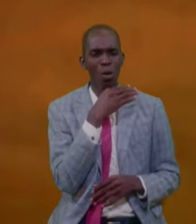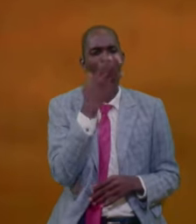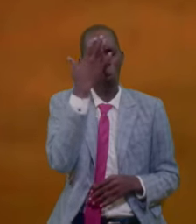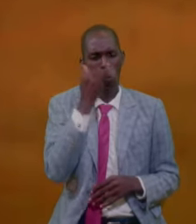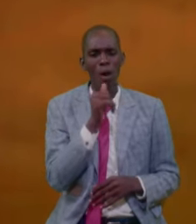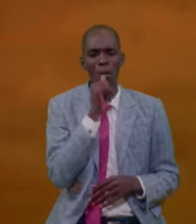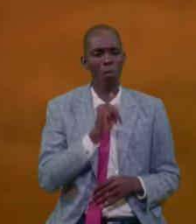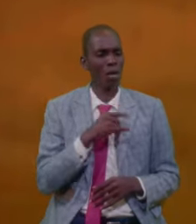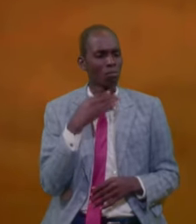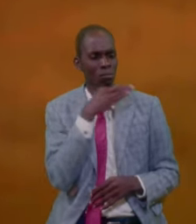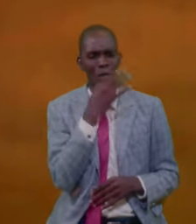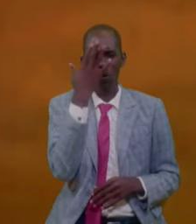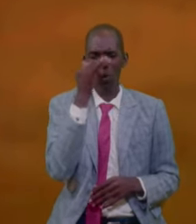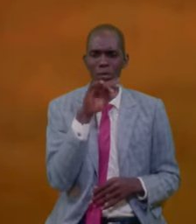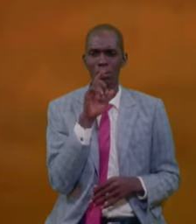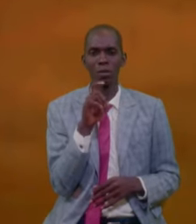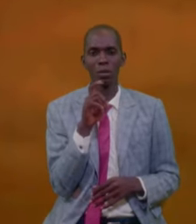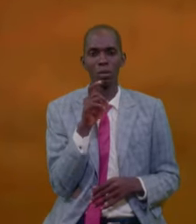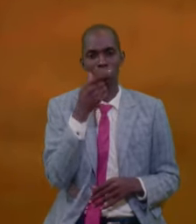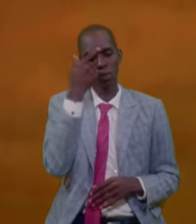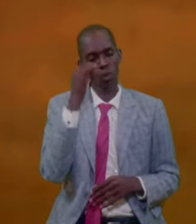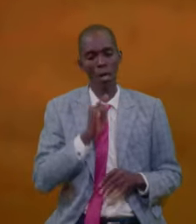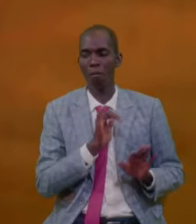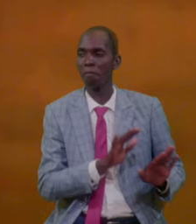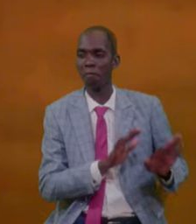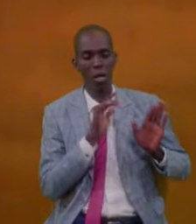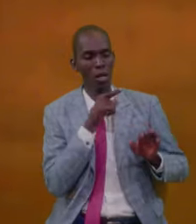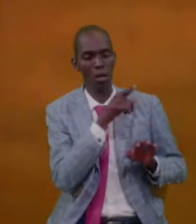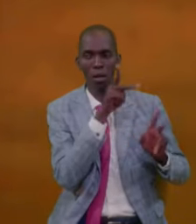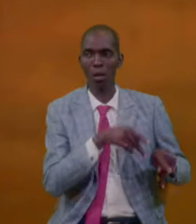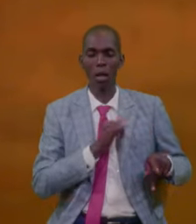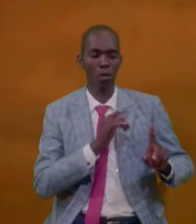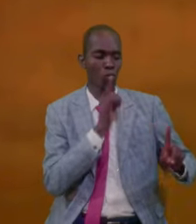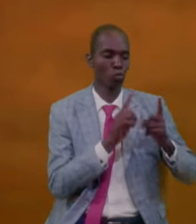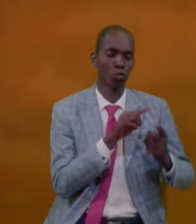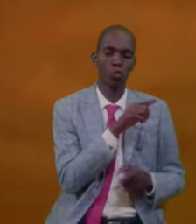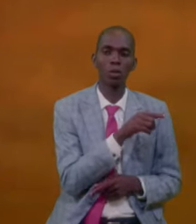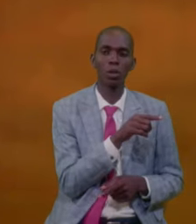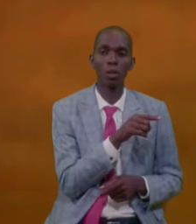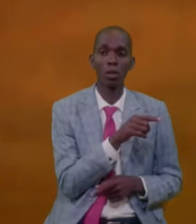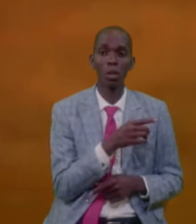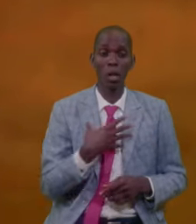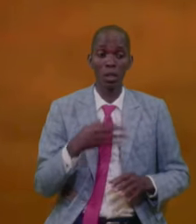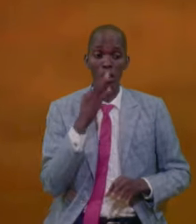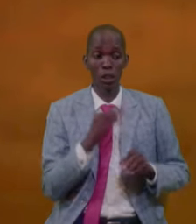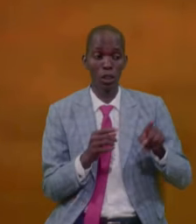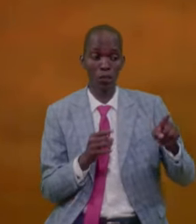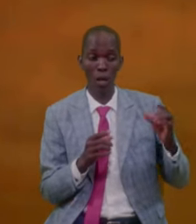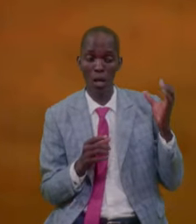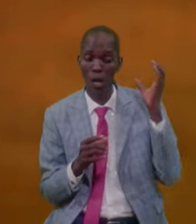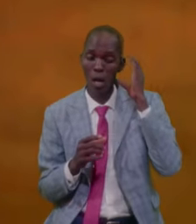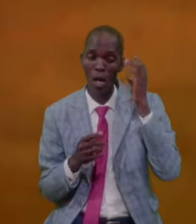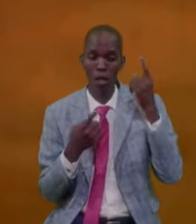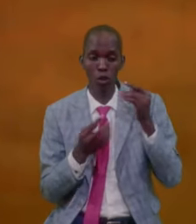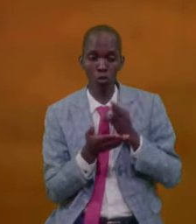lie? I fear the person I'm talking to. And if he hears the real truth from